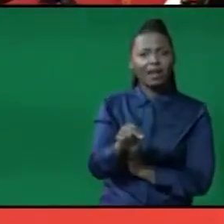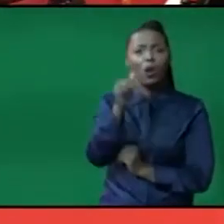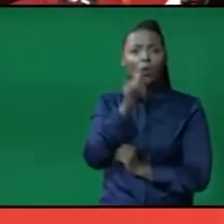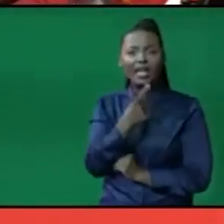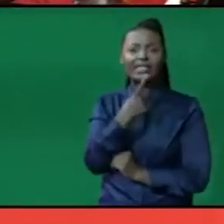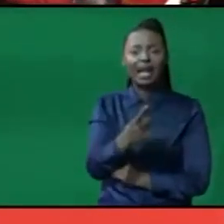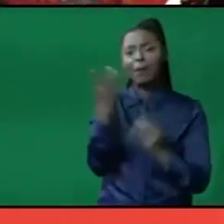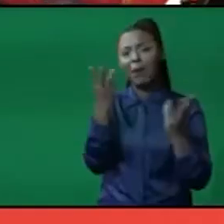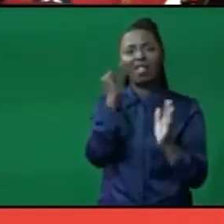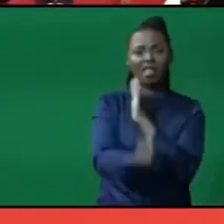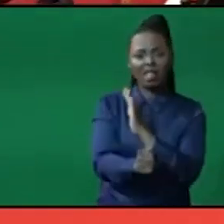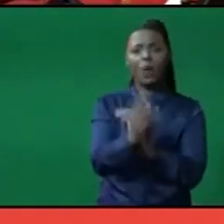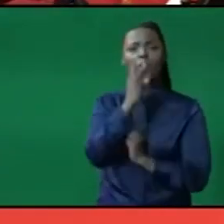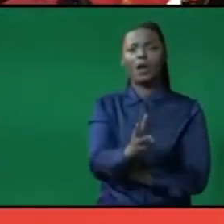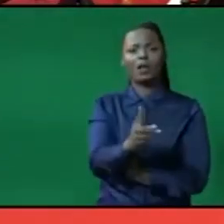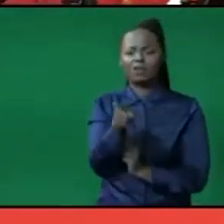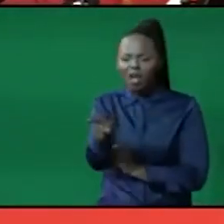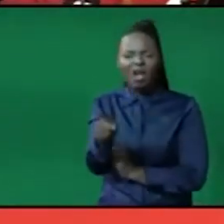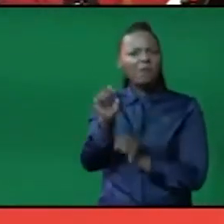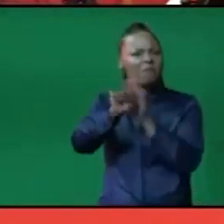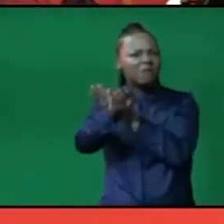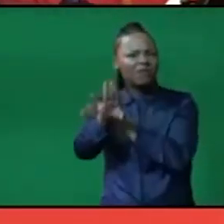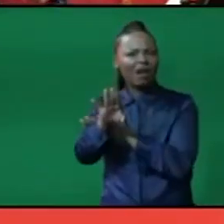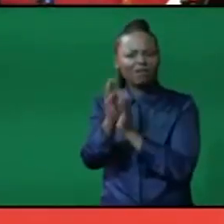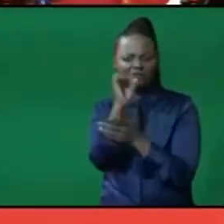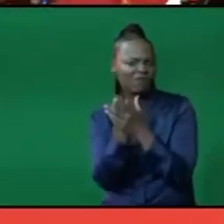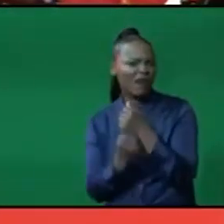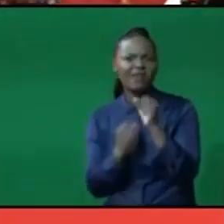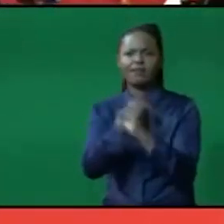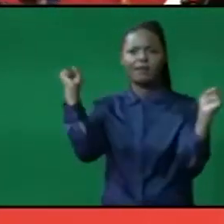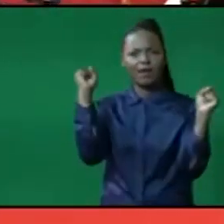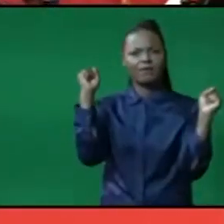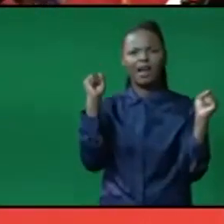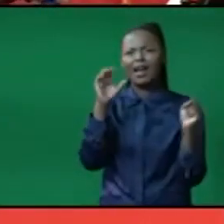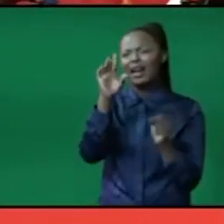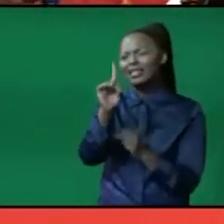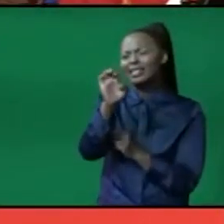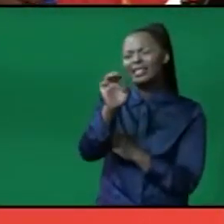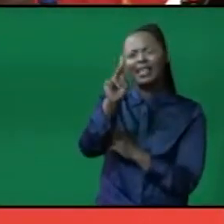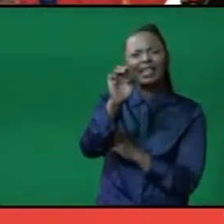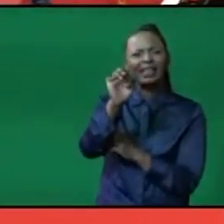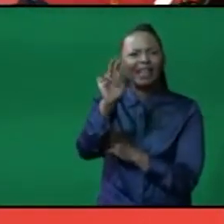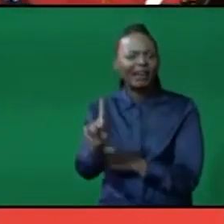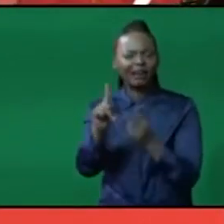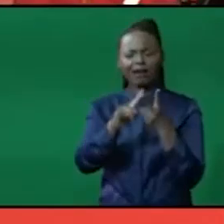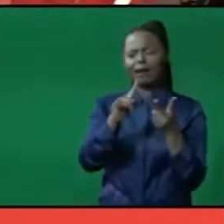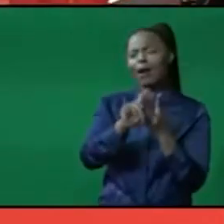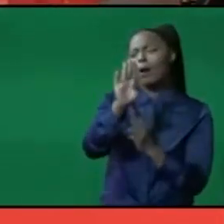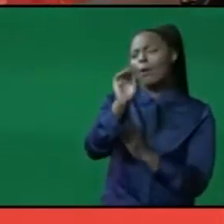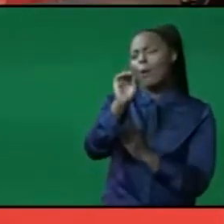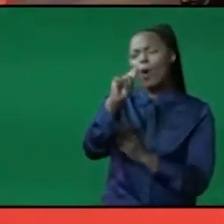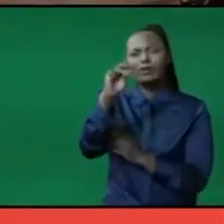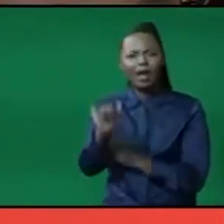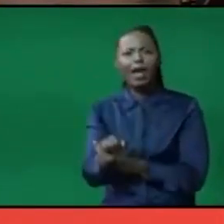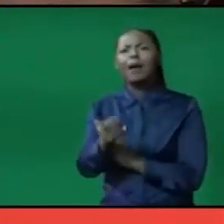of Fairfoot. They never walked out of De Klerk, out of Botha. Even when these